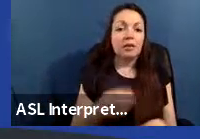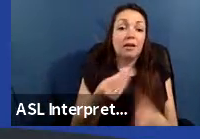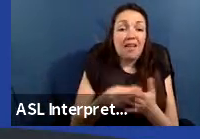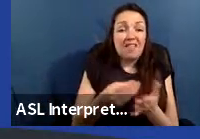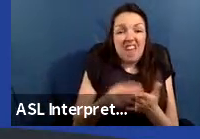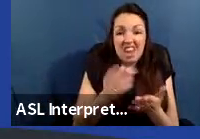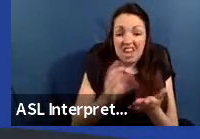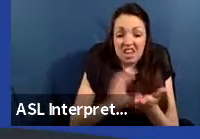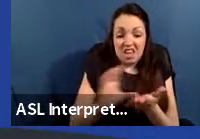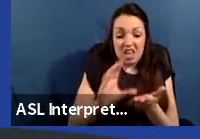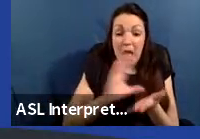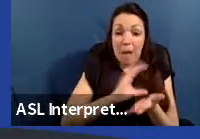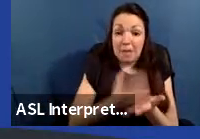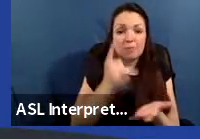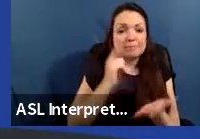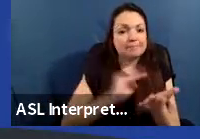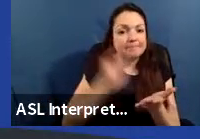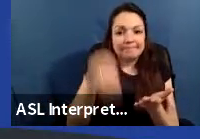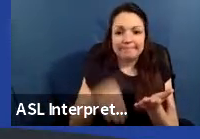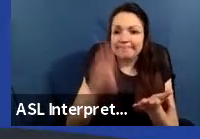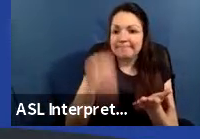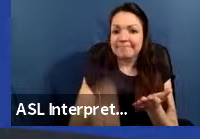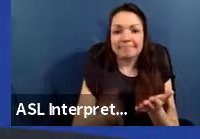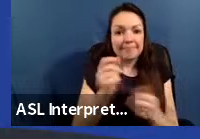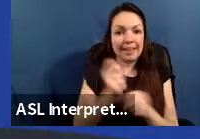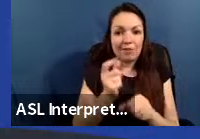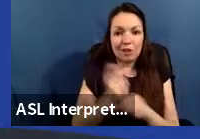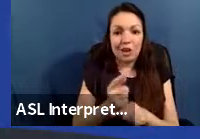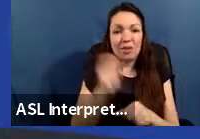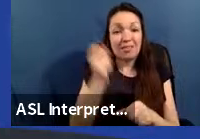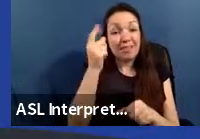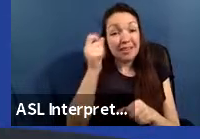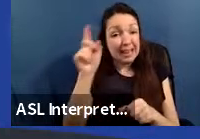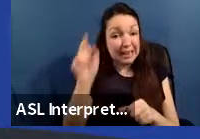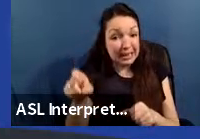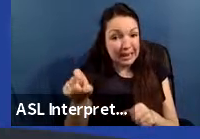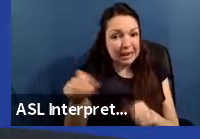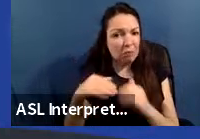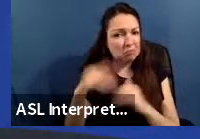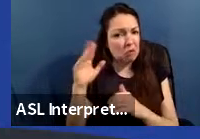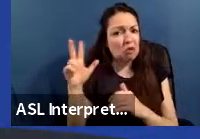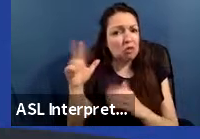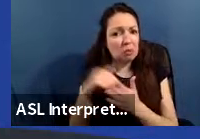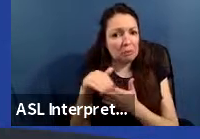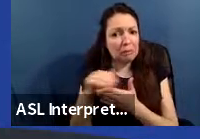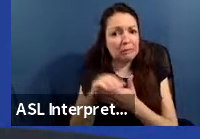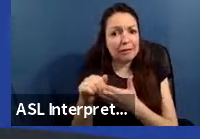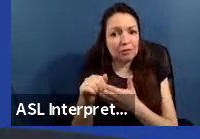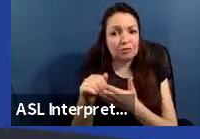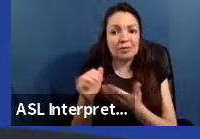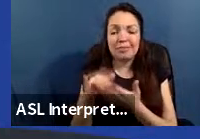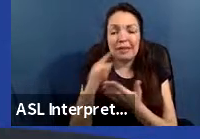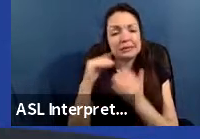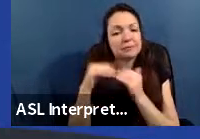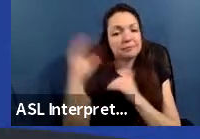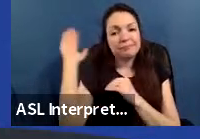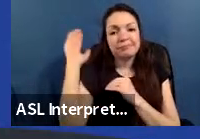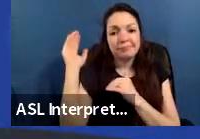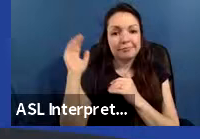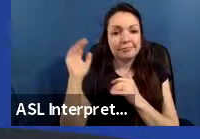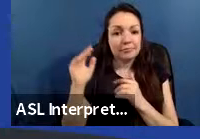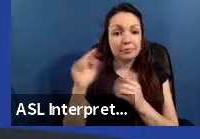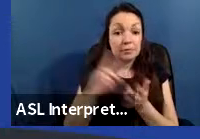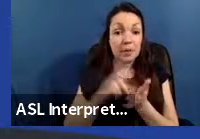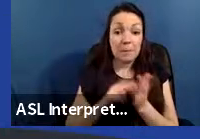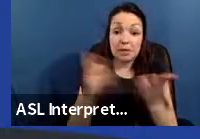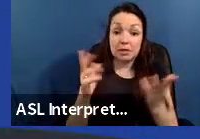basis. Remember, our facility need is over $3 billion, which exceeds our annual funding levels. This is why prioritization